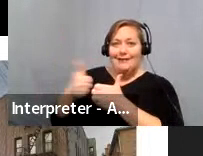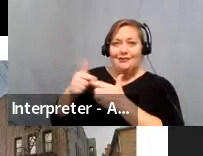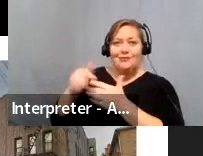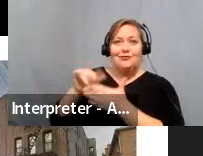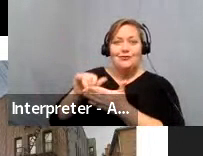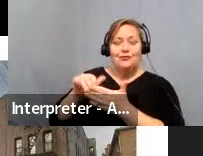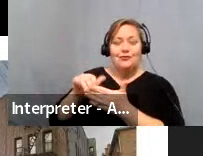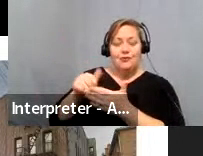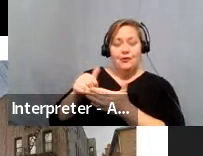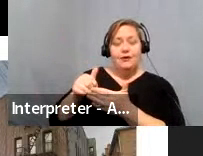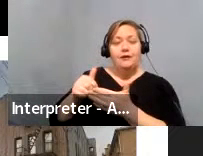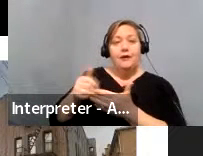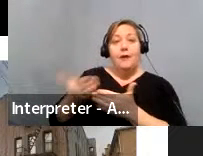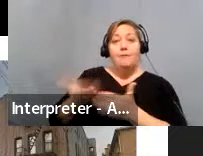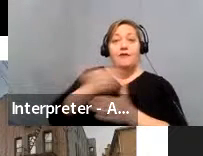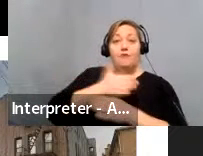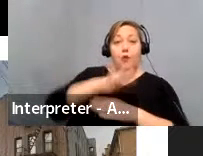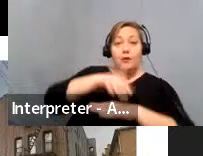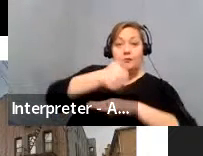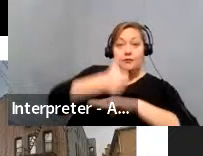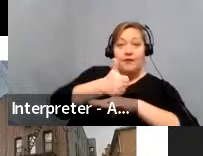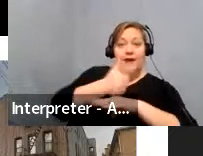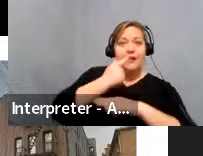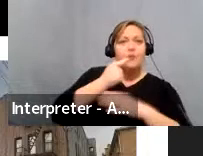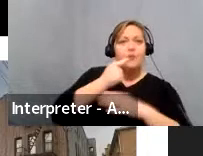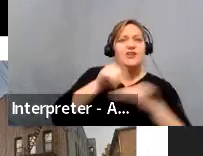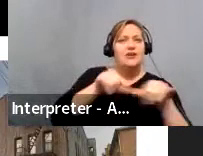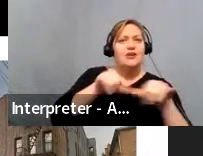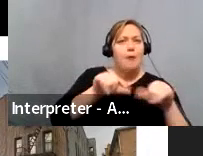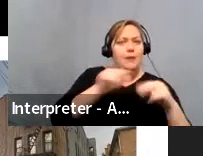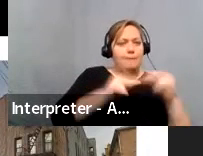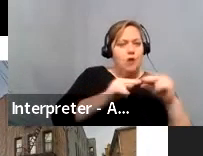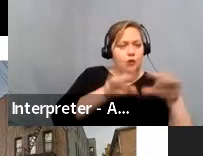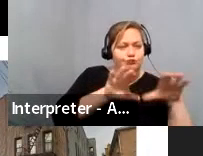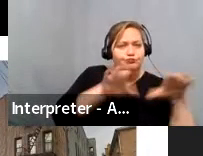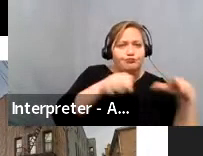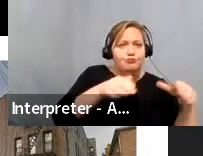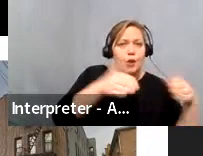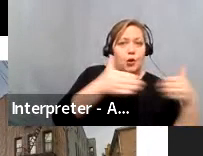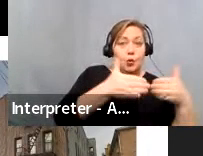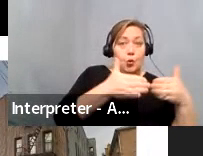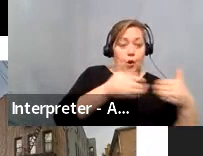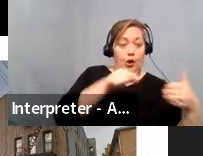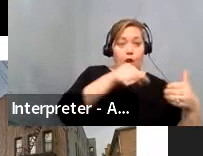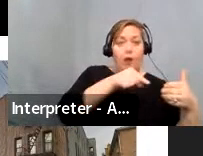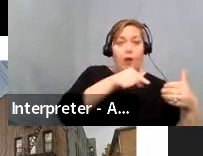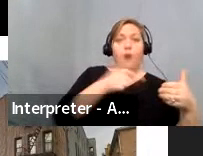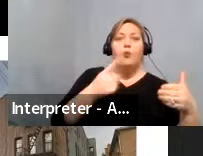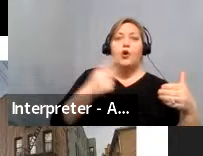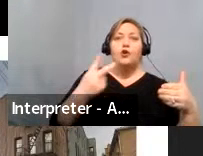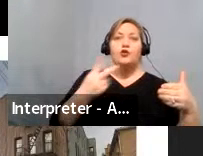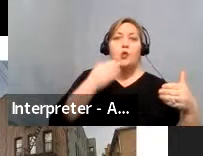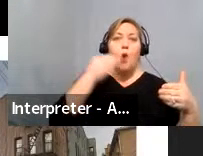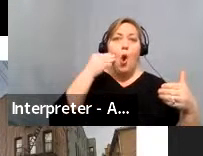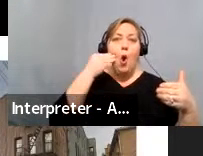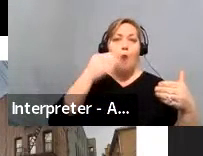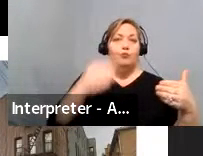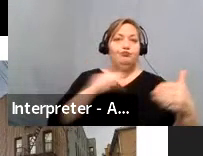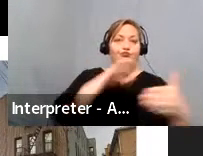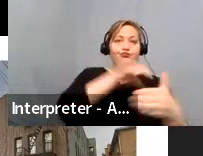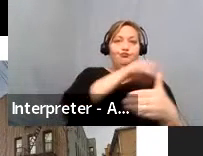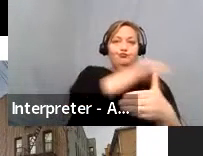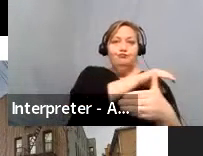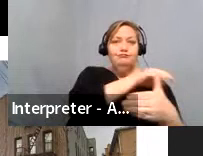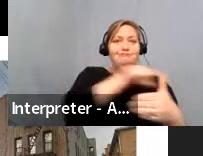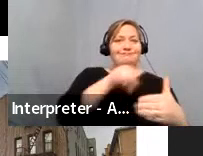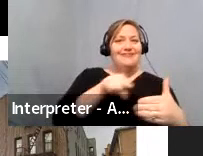current restrictive zoning was put into place, it was very common to build a small apartment building on a corner and then have 1 or 2 family homes lining in the mid-block. It's